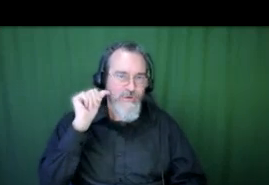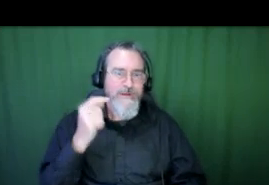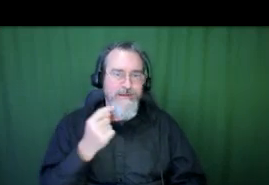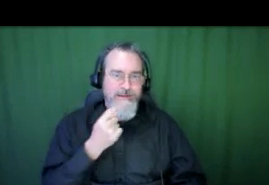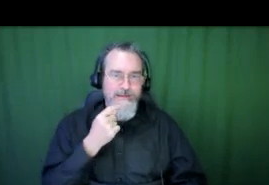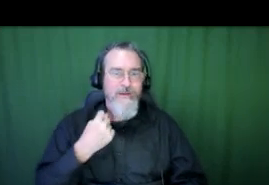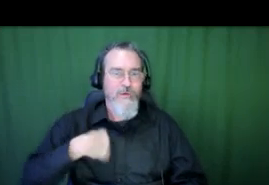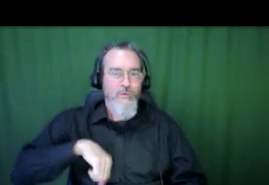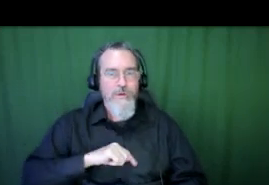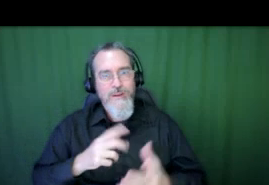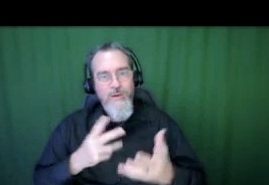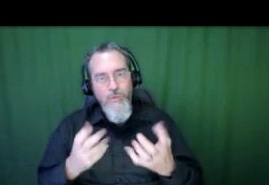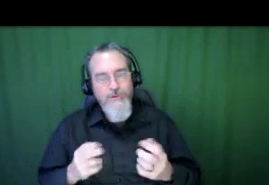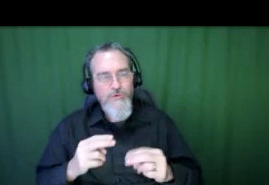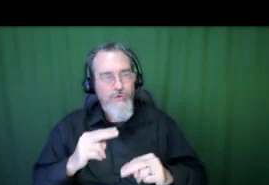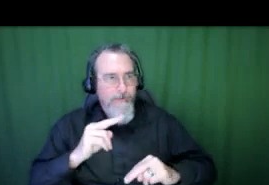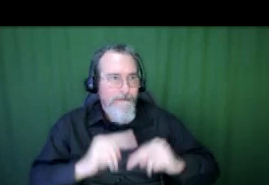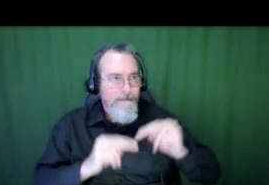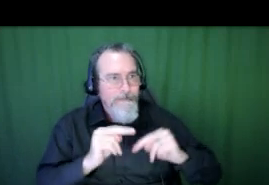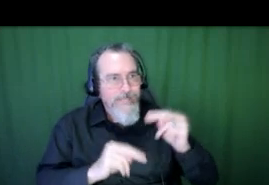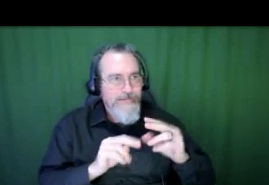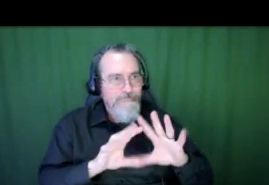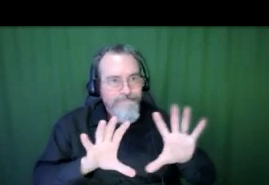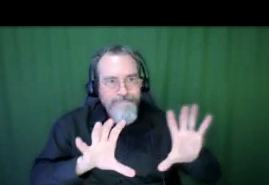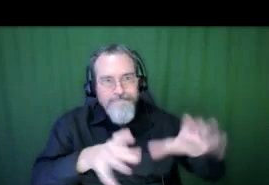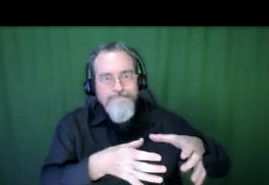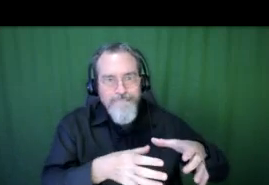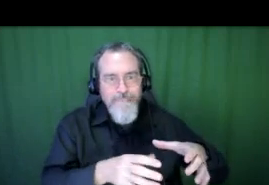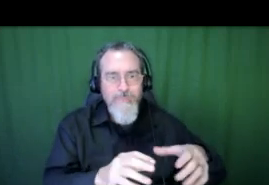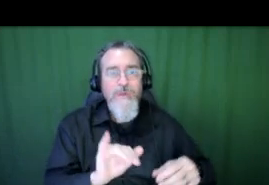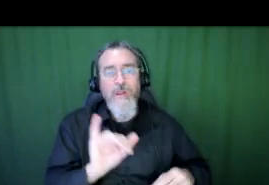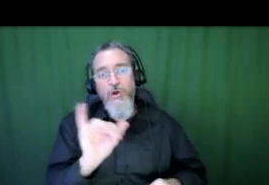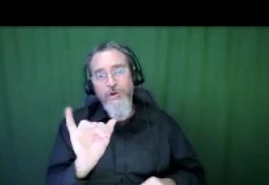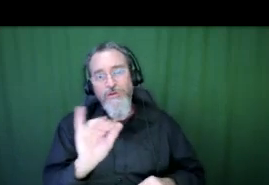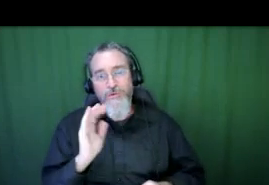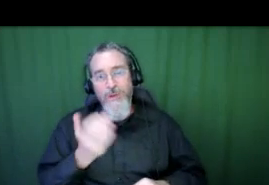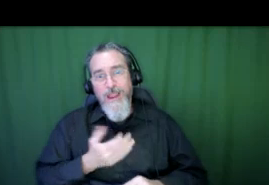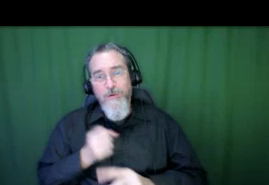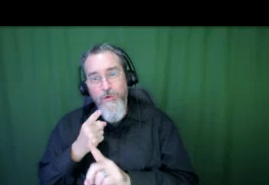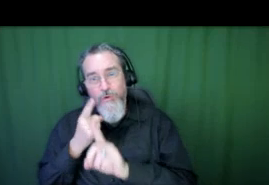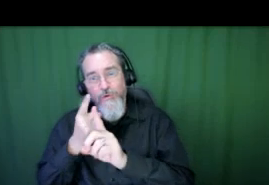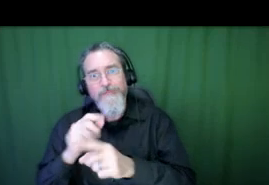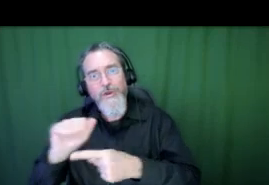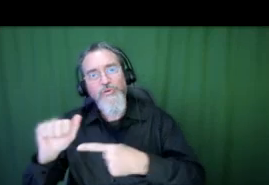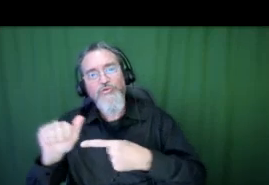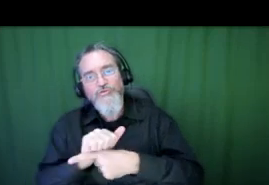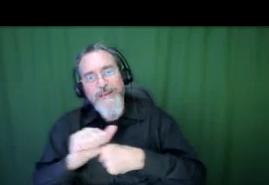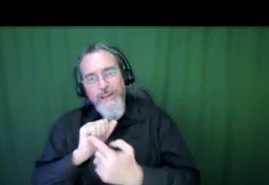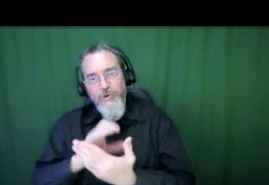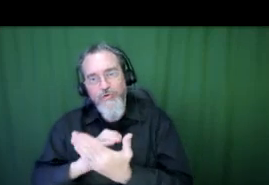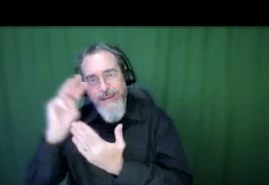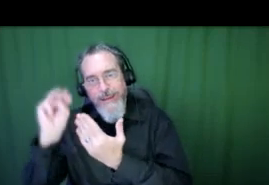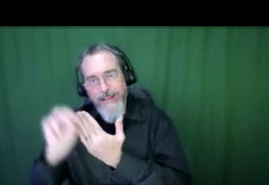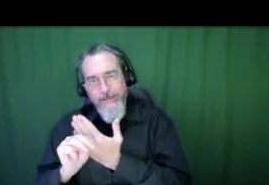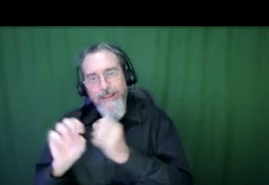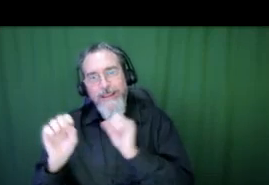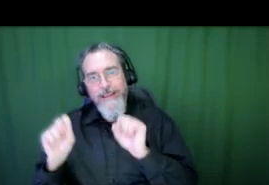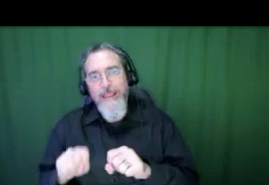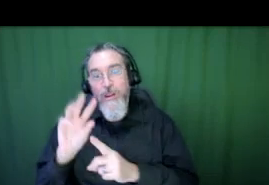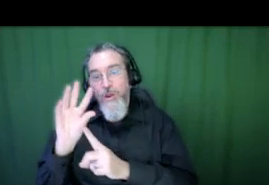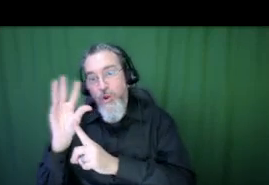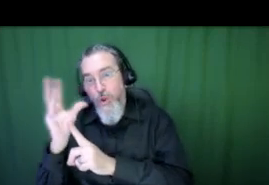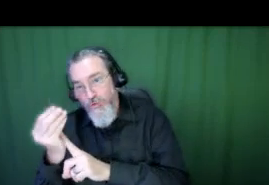and promoting a resilience, but really the main objectives here are to create a very place-based training curriculum that involves culturally informed and inclusive perspectives